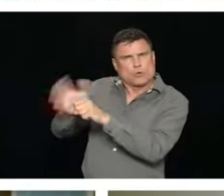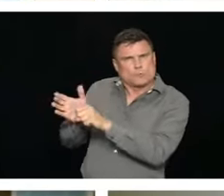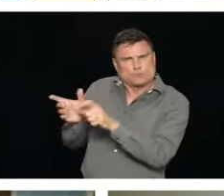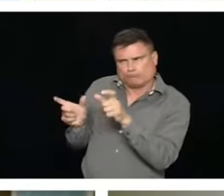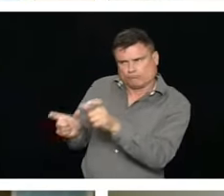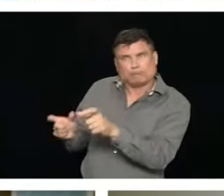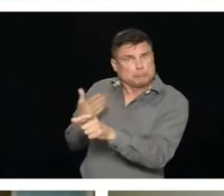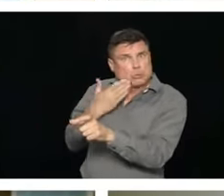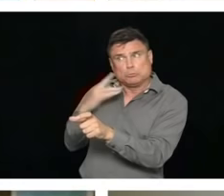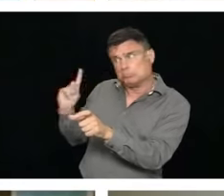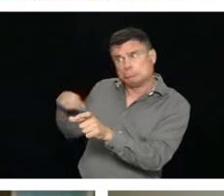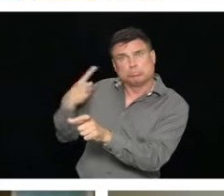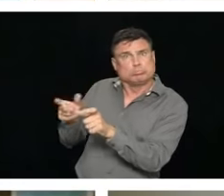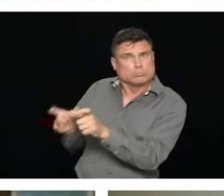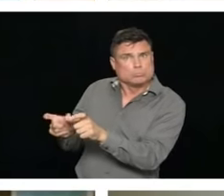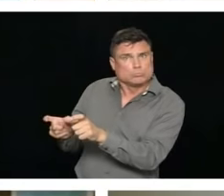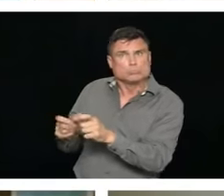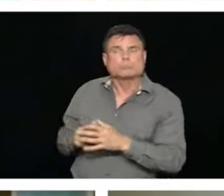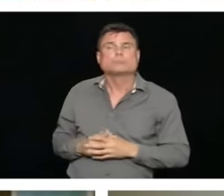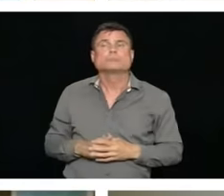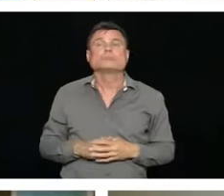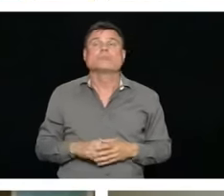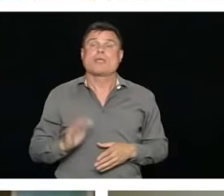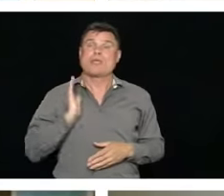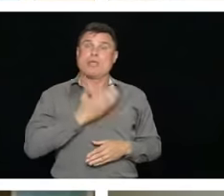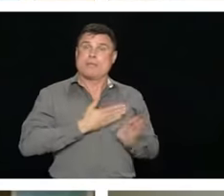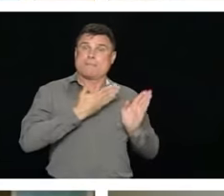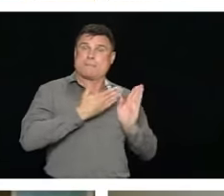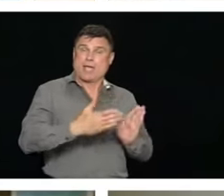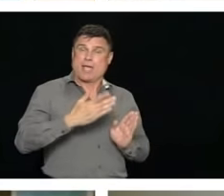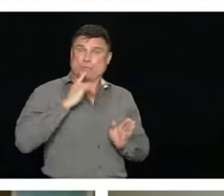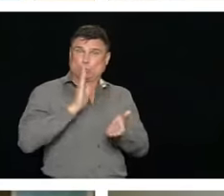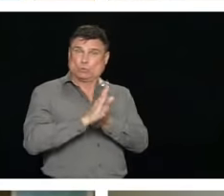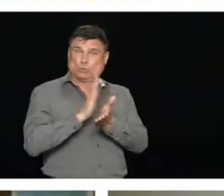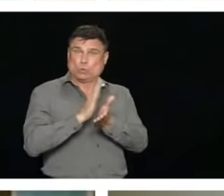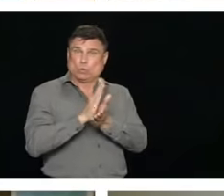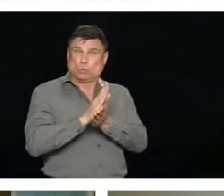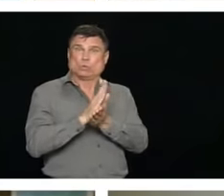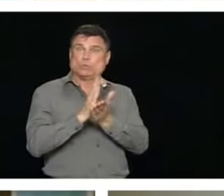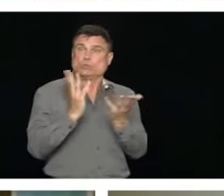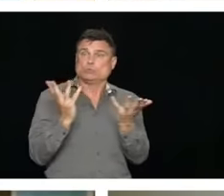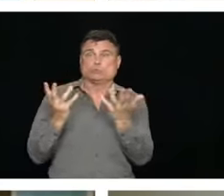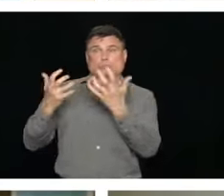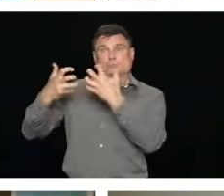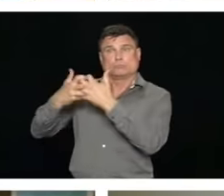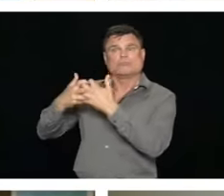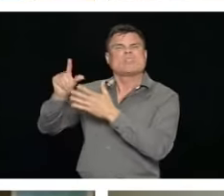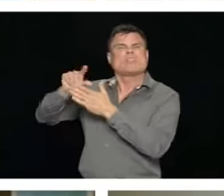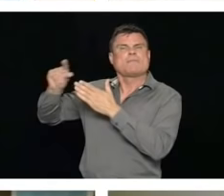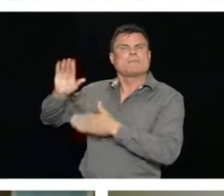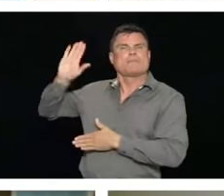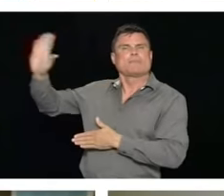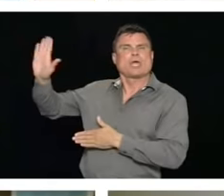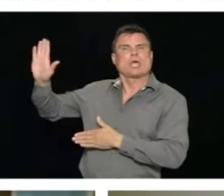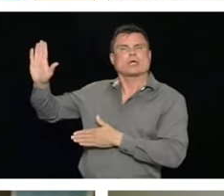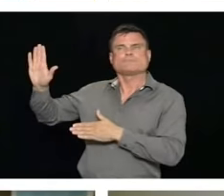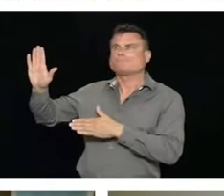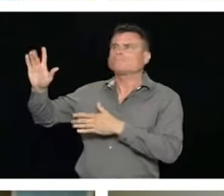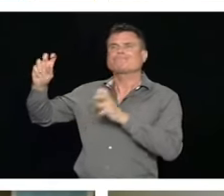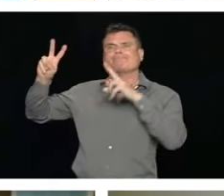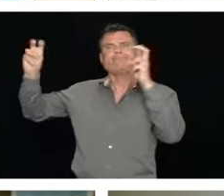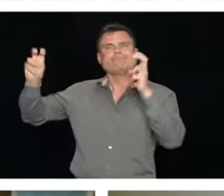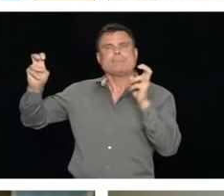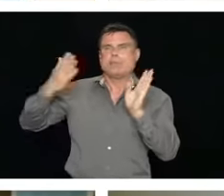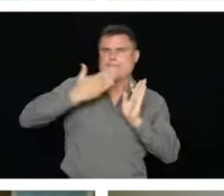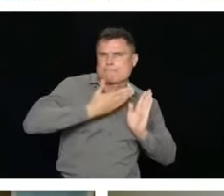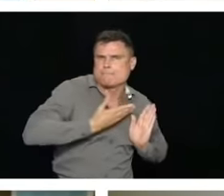broader government strategy. It's about a unique, tailored health and safety protocol. We have it. Think when we said things are going to look different, they're going to look a lot different.